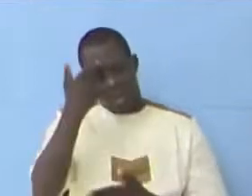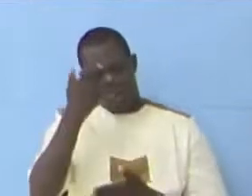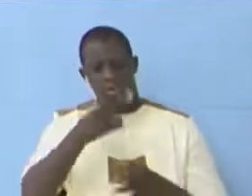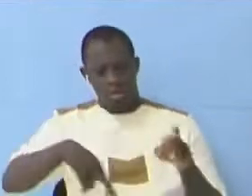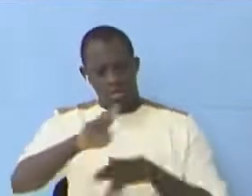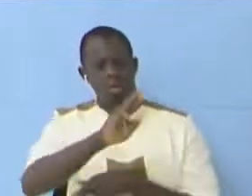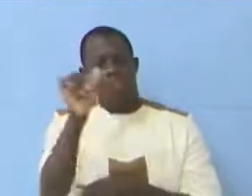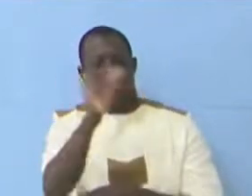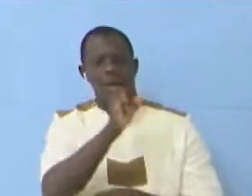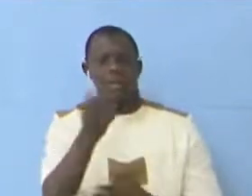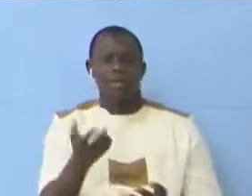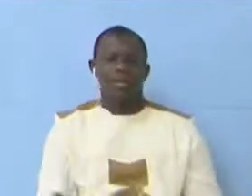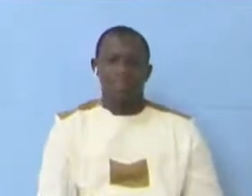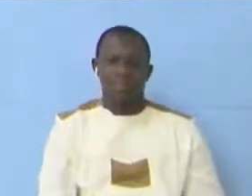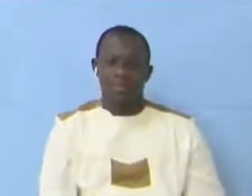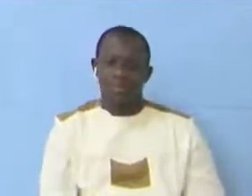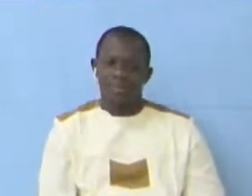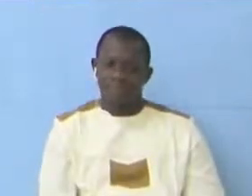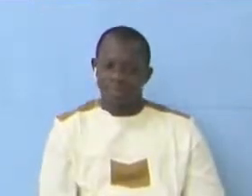loolu moo taxoon ma ñëw.